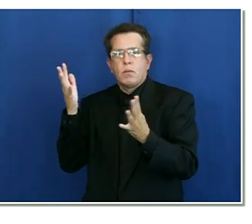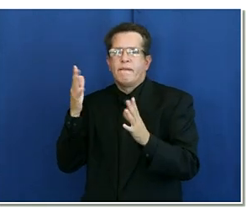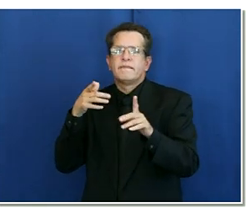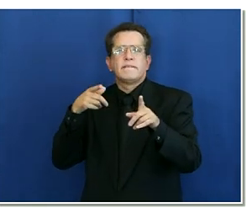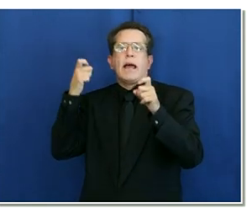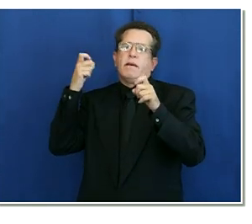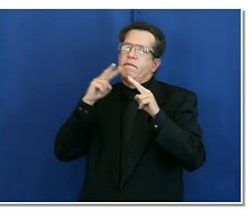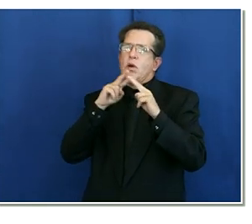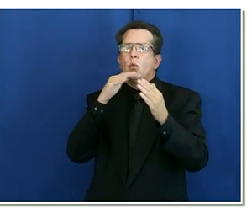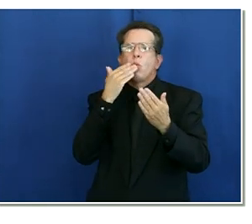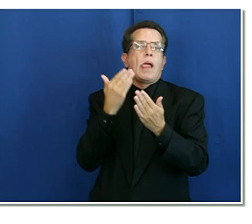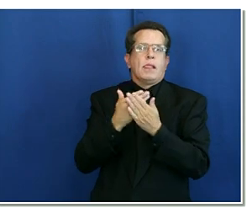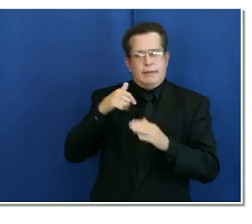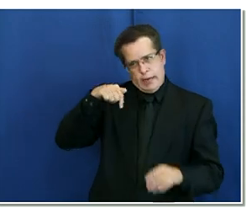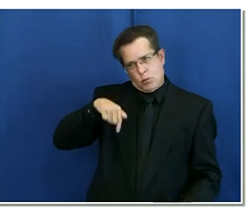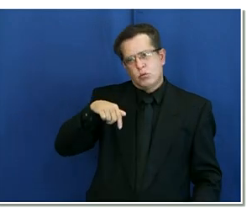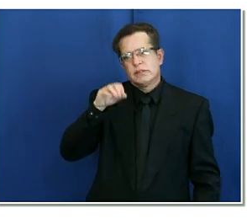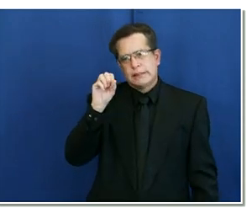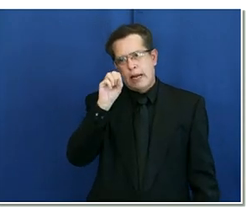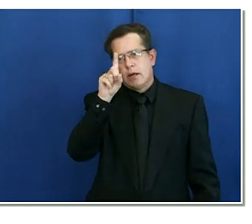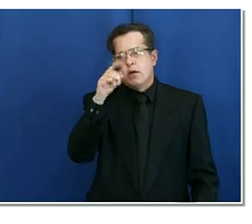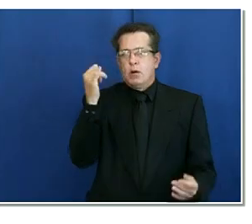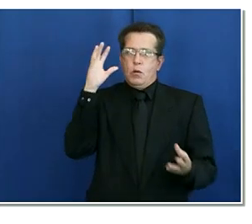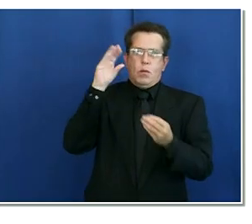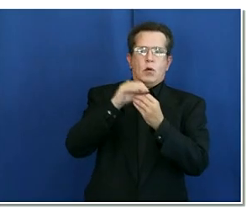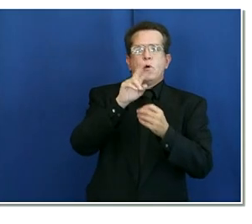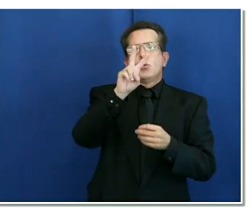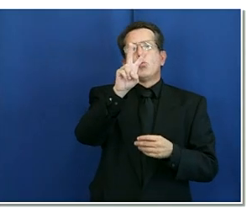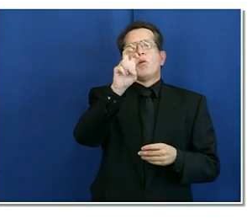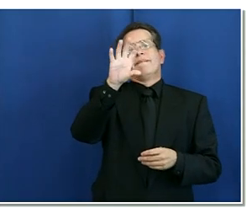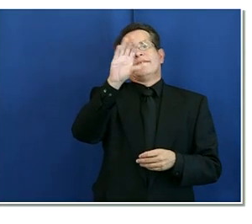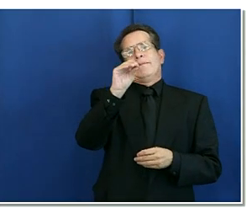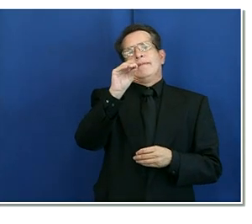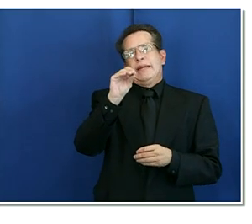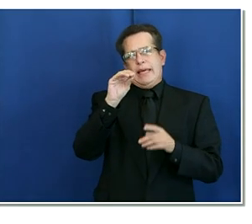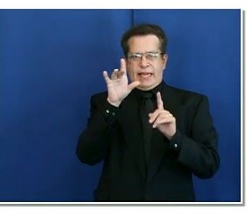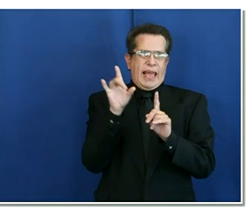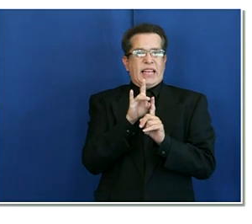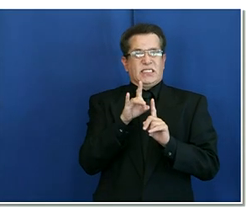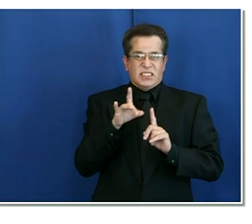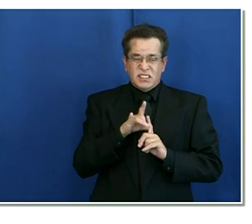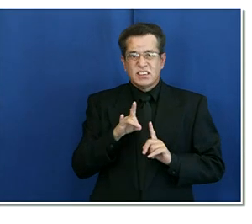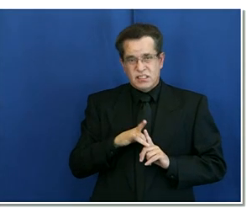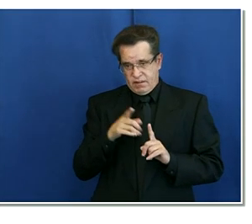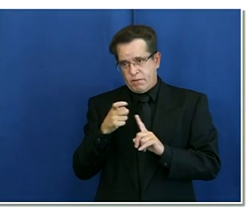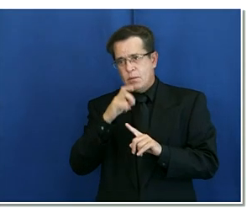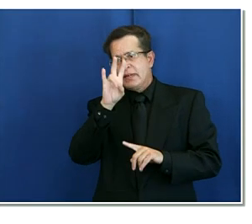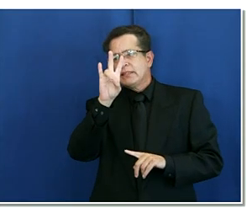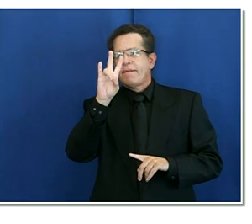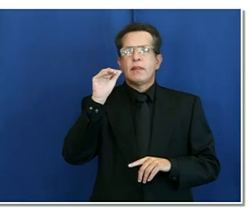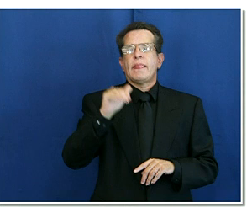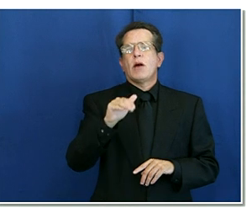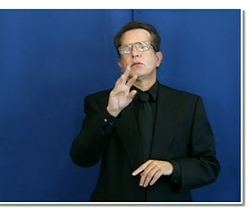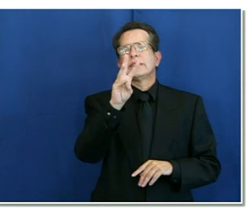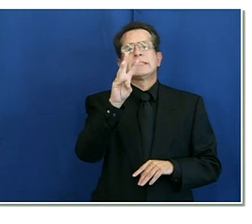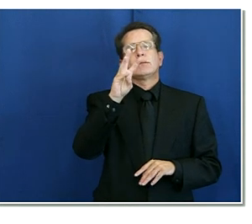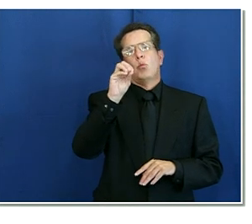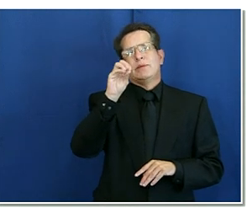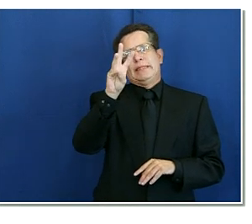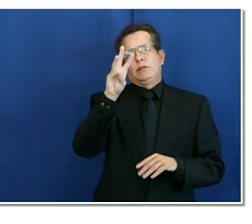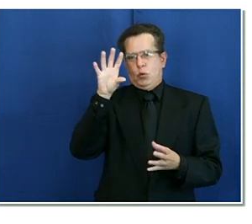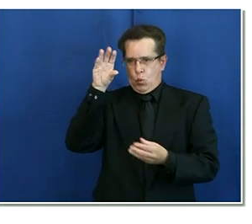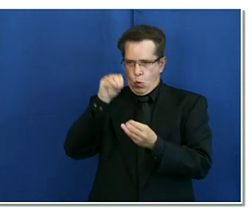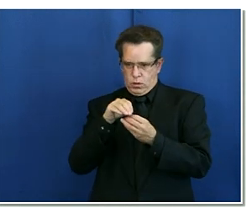investigation process. Today we're reporting a total of 250 cases out of 7,606 total for